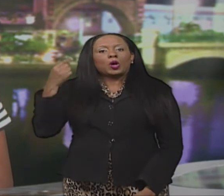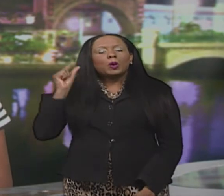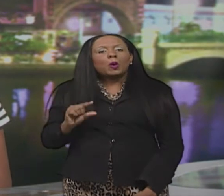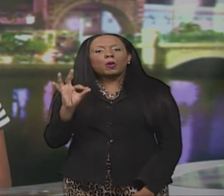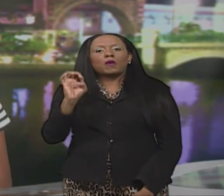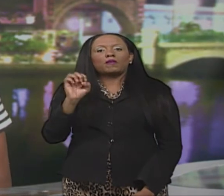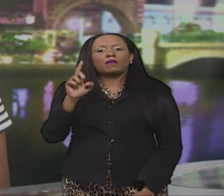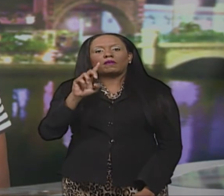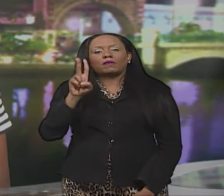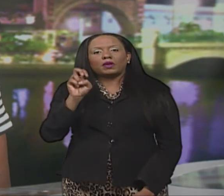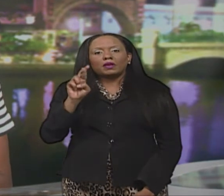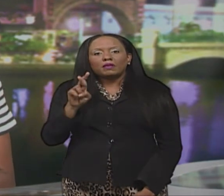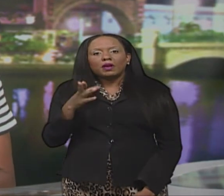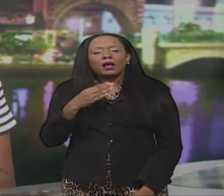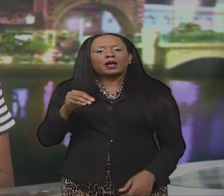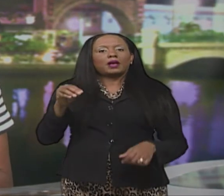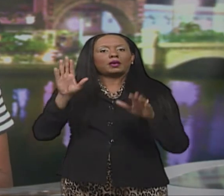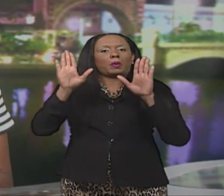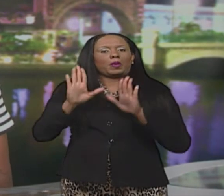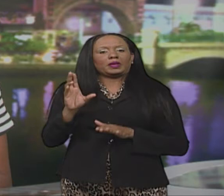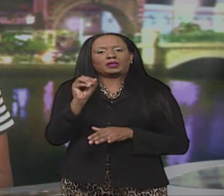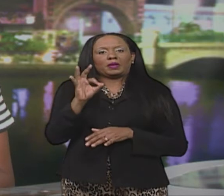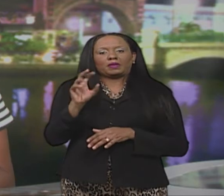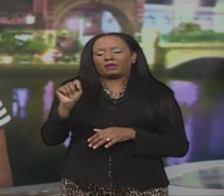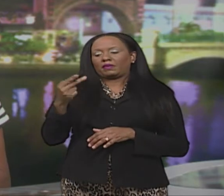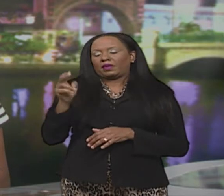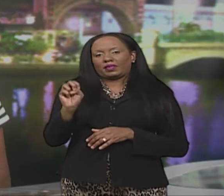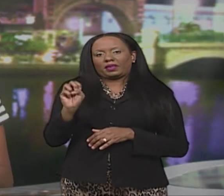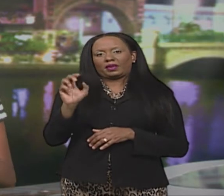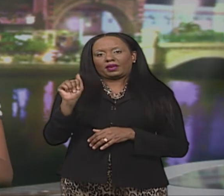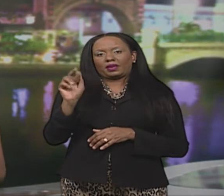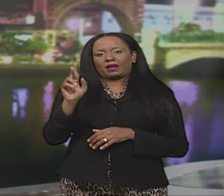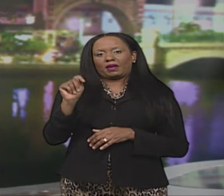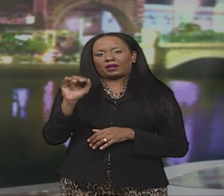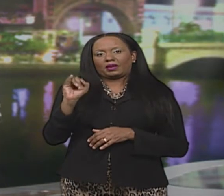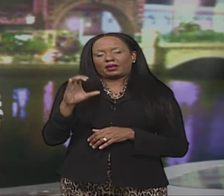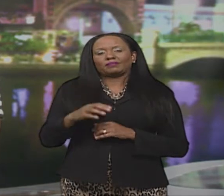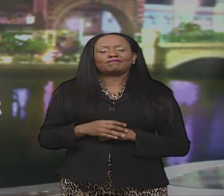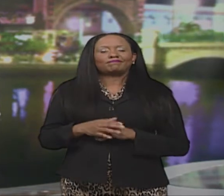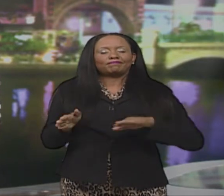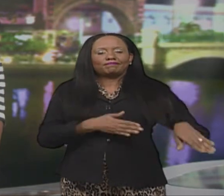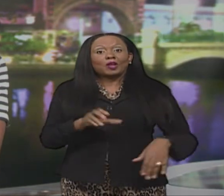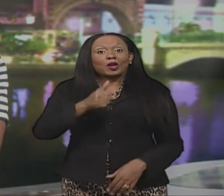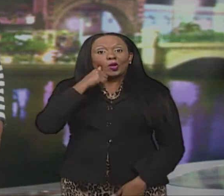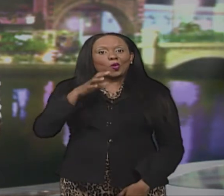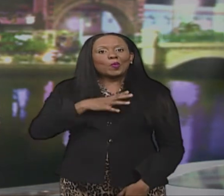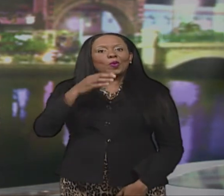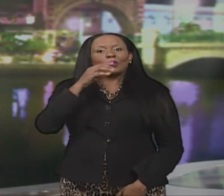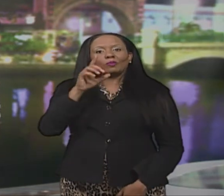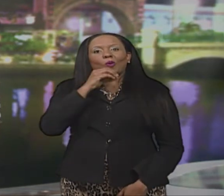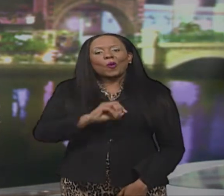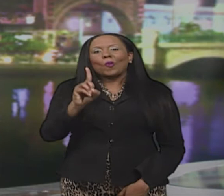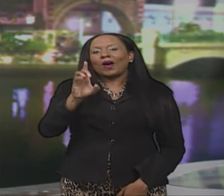Wild Chimpanzees, and Wonders of the Arctic. Well, yet another woman has reached the growing ranks of centenarians on the